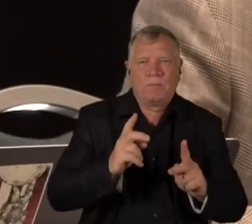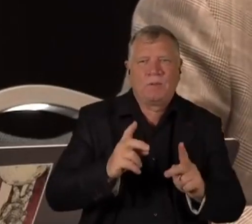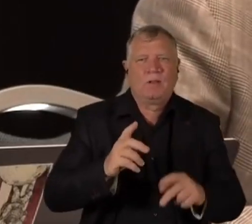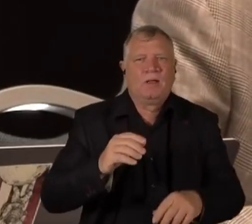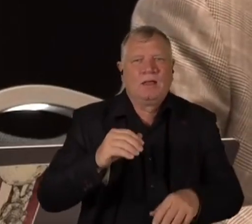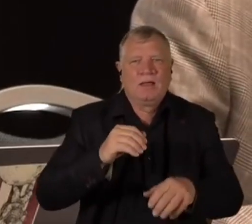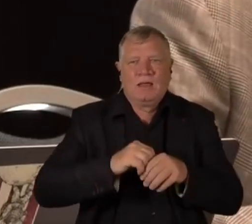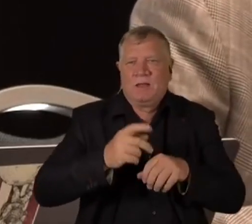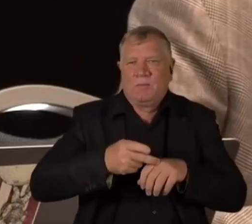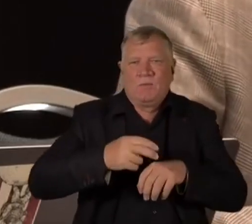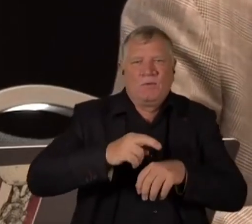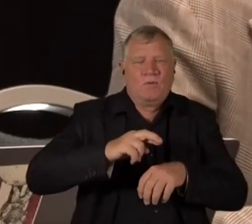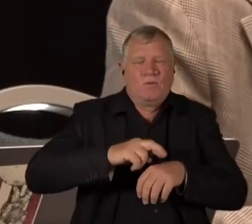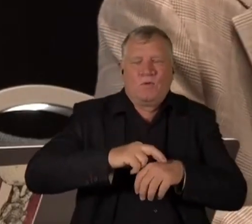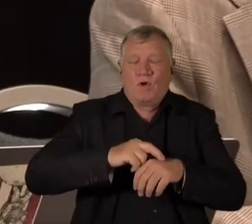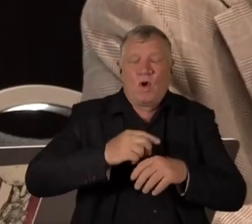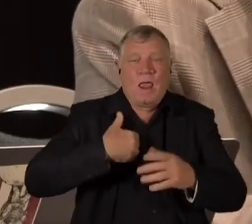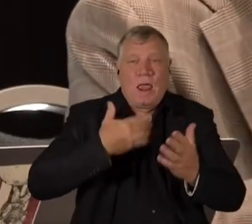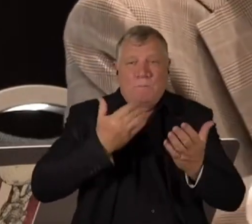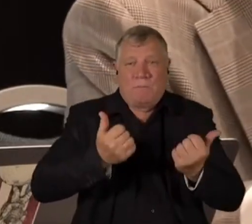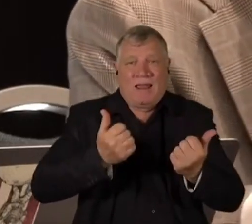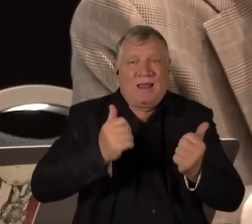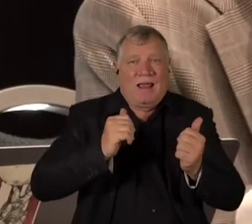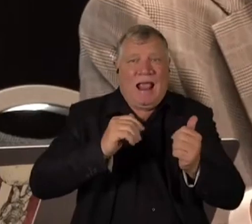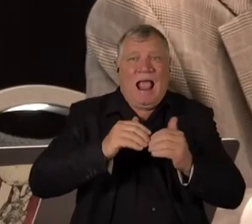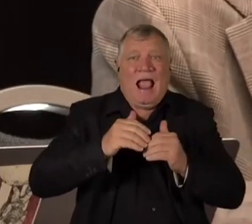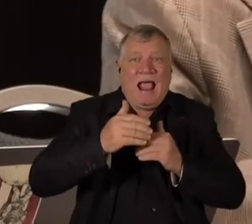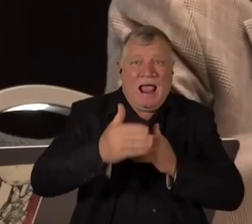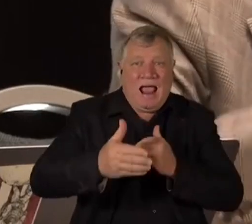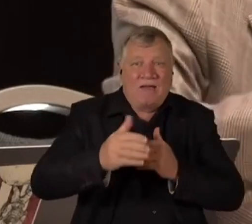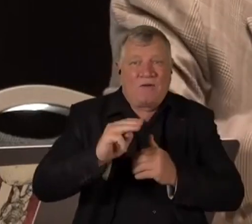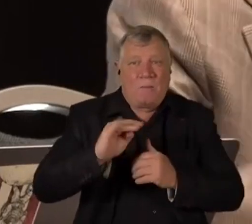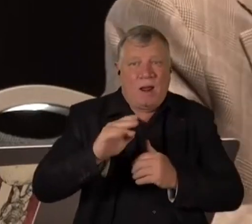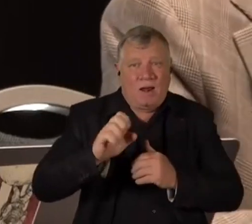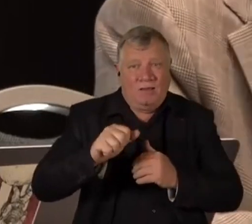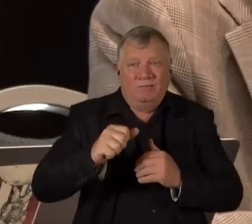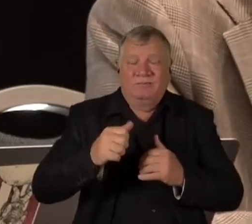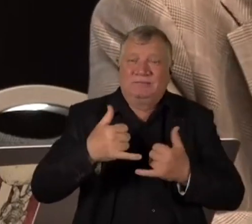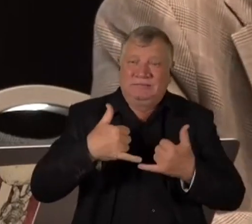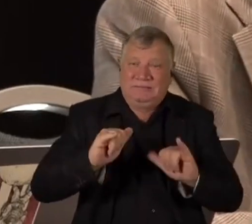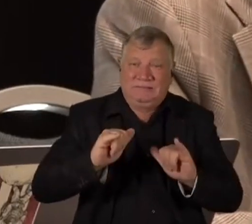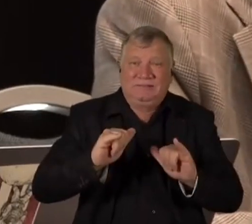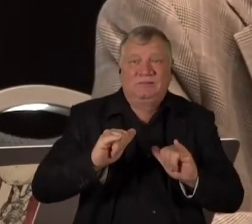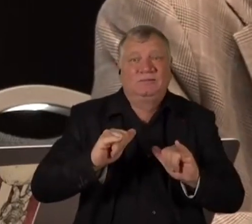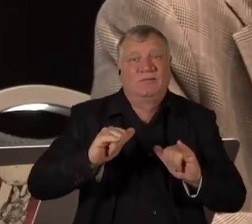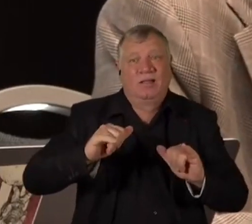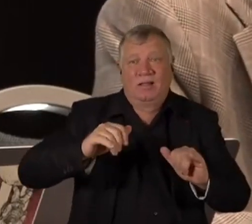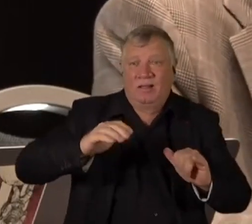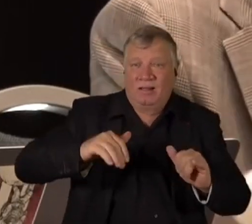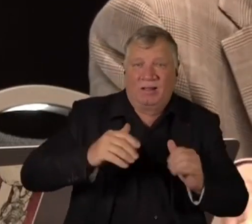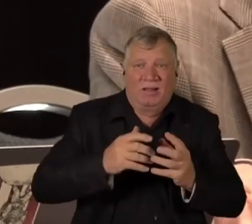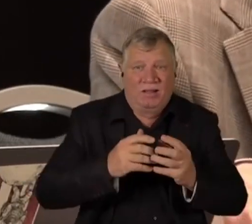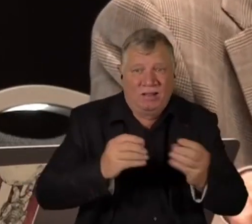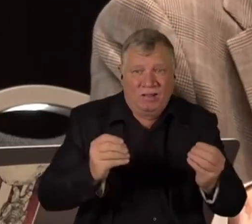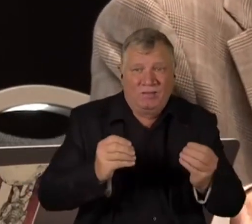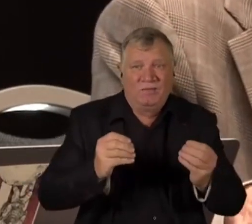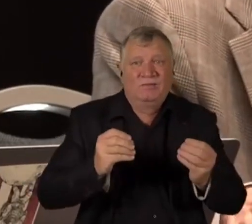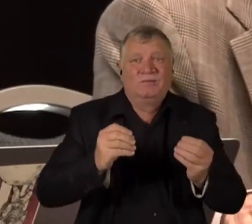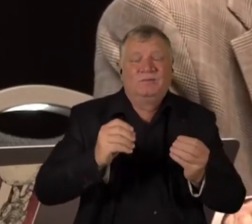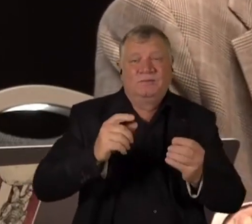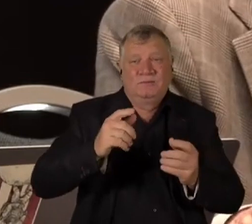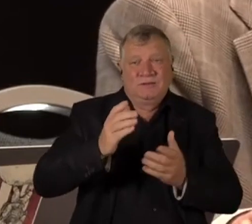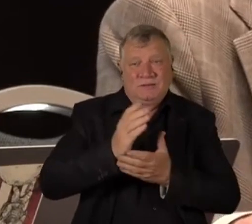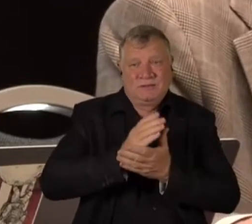Rico expect them to be this many years after Maria. This is partially because the investments to